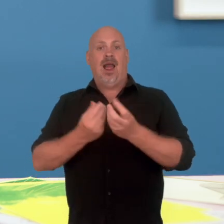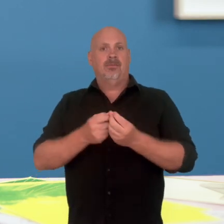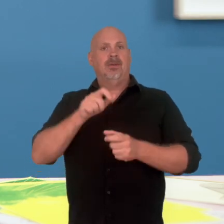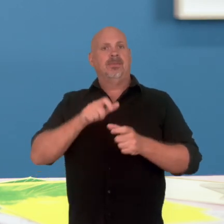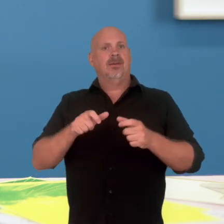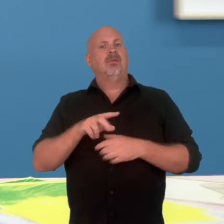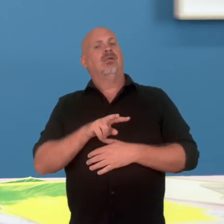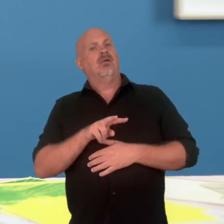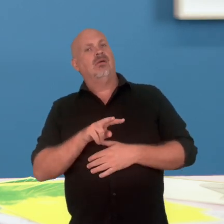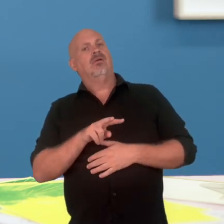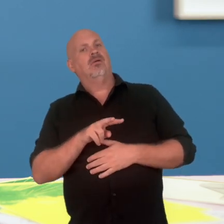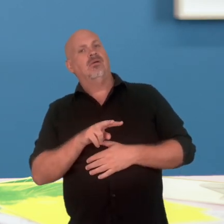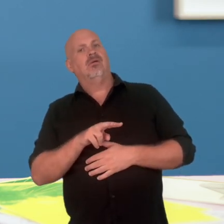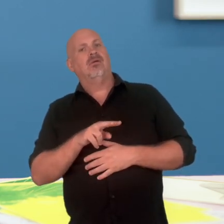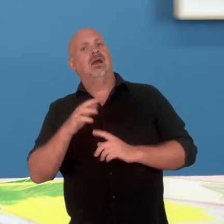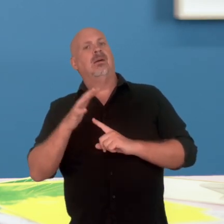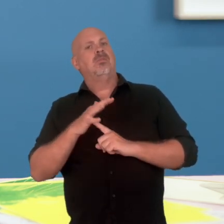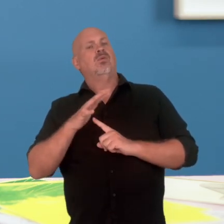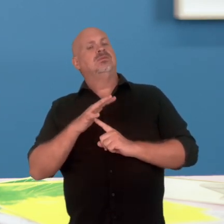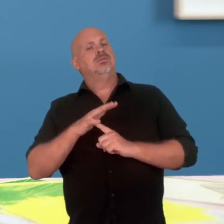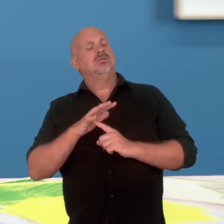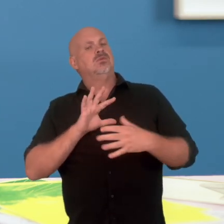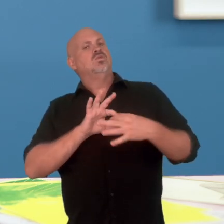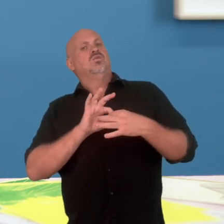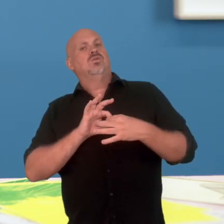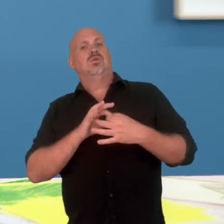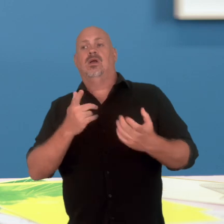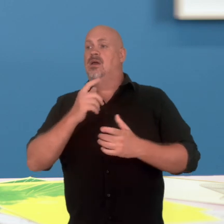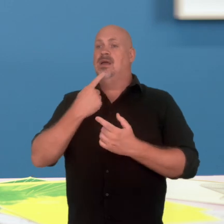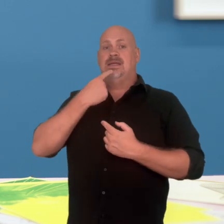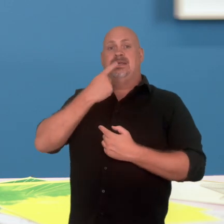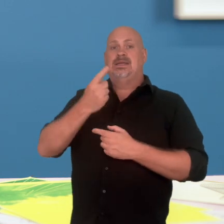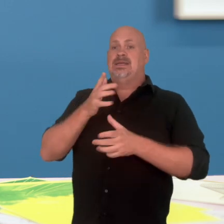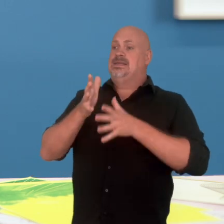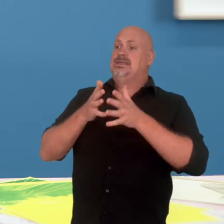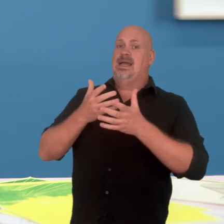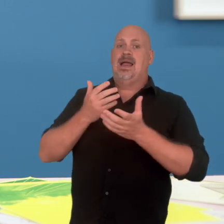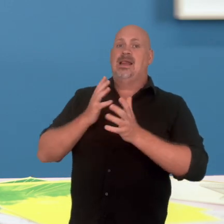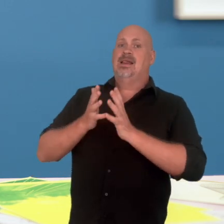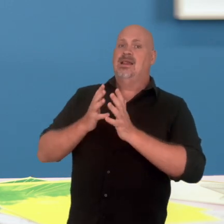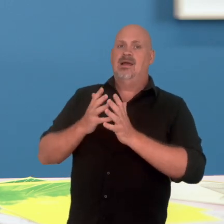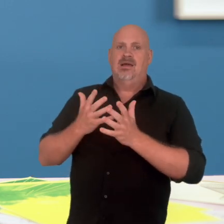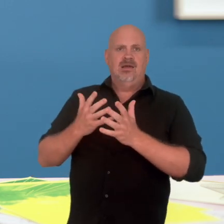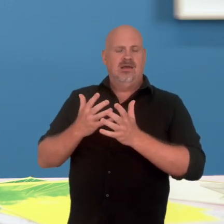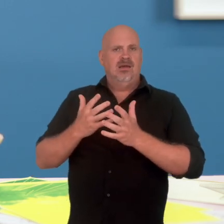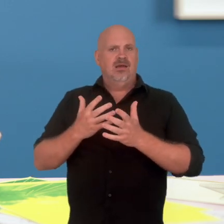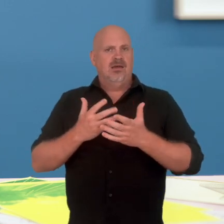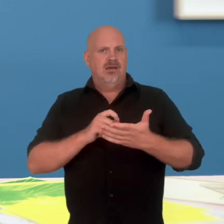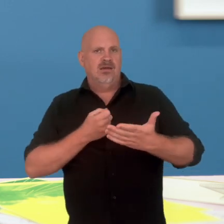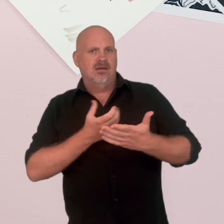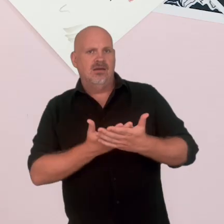more important way than just telling them through words. Or the art could be just words on